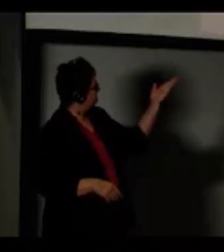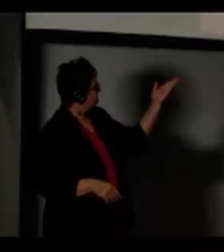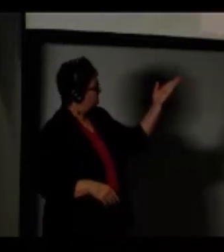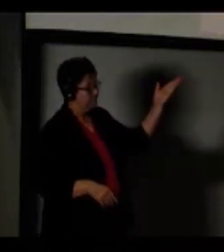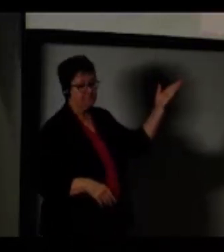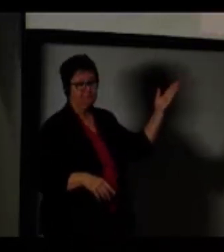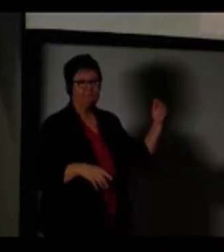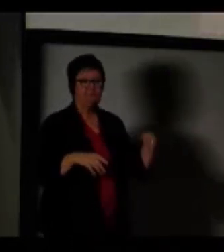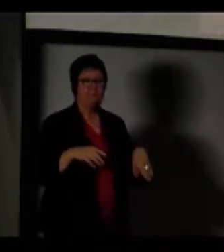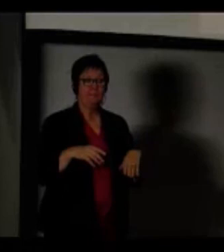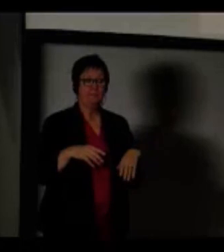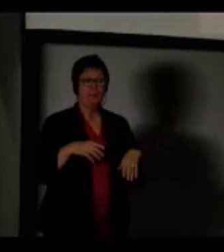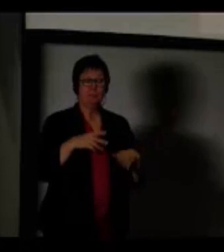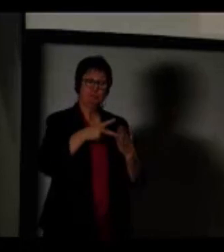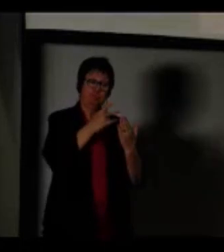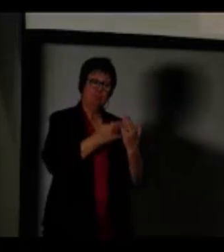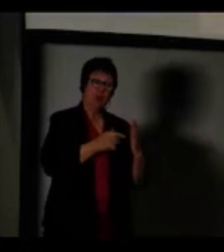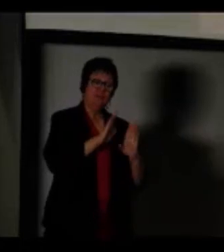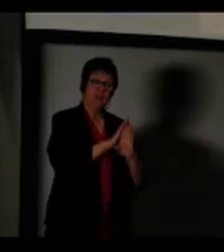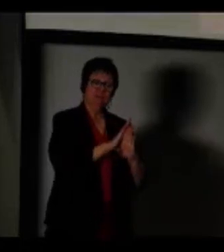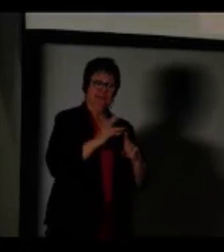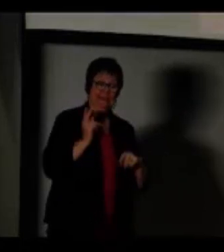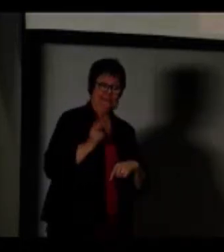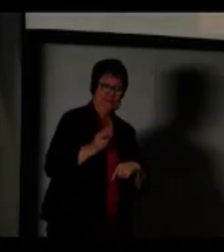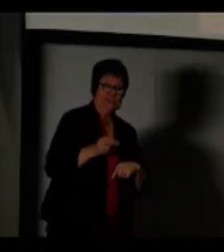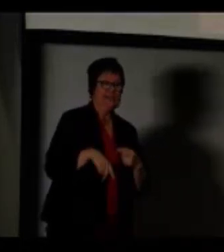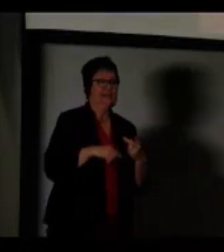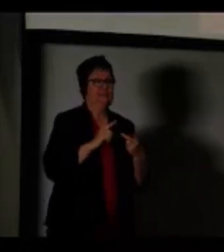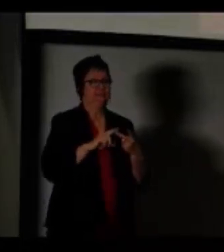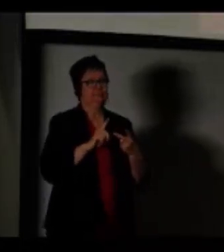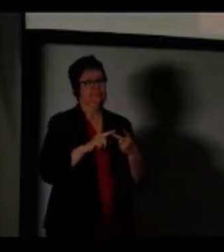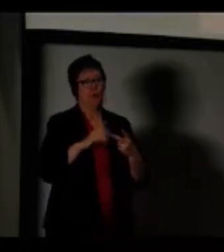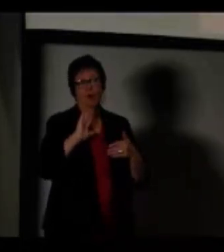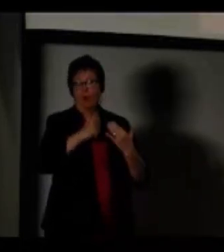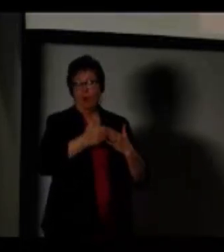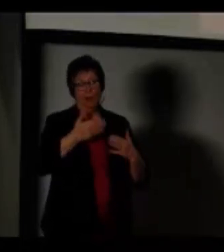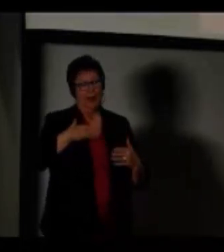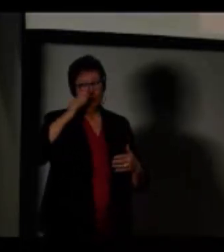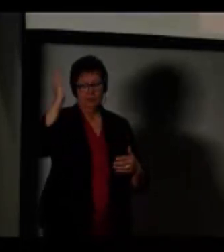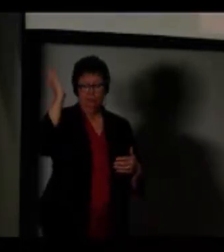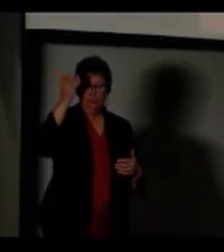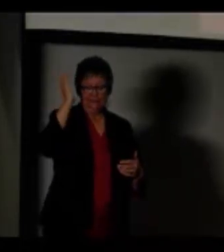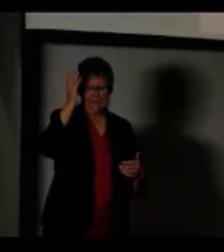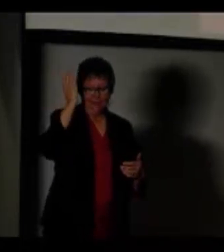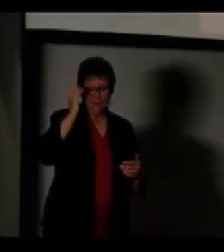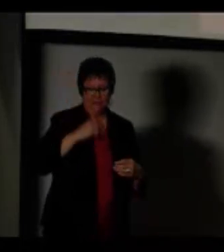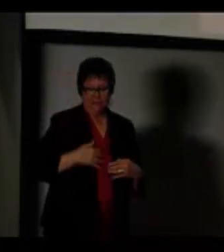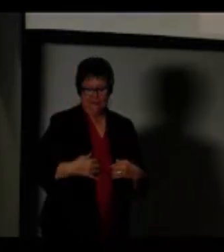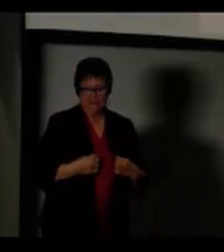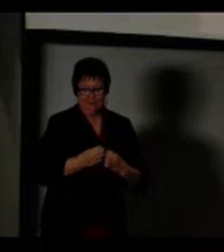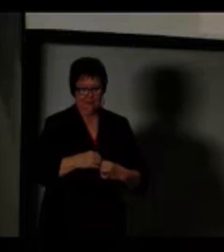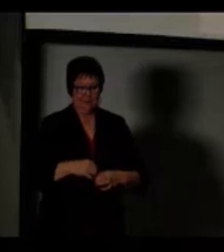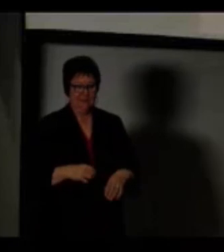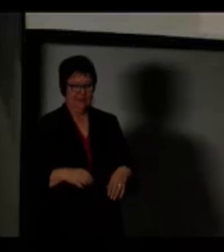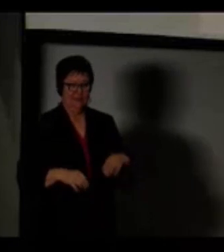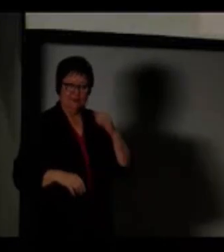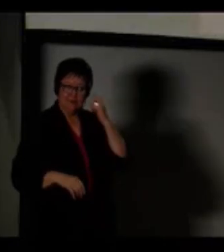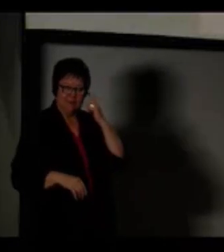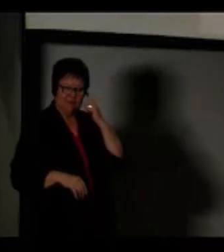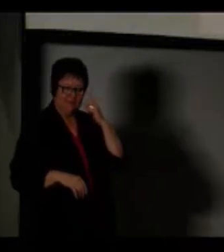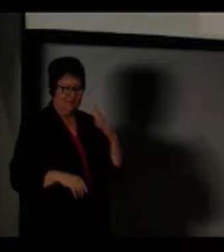find the history of our project, all the educational presentations that we participated in